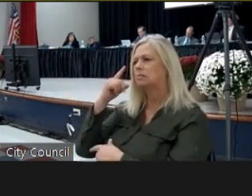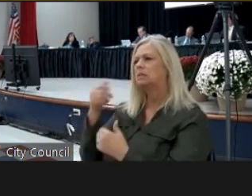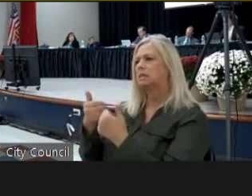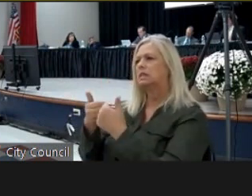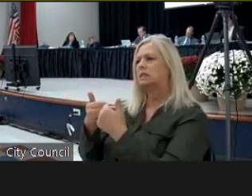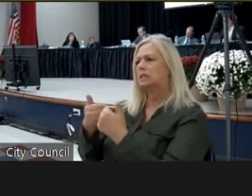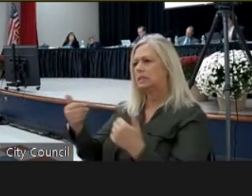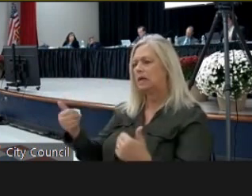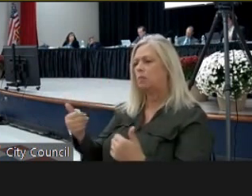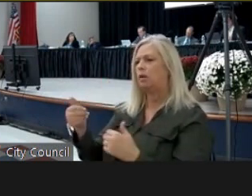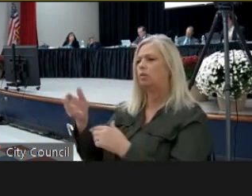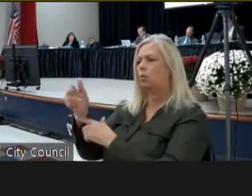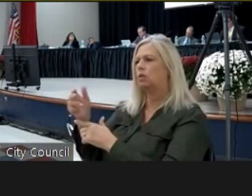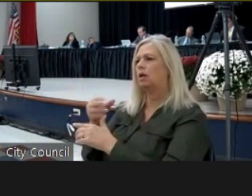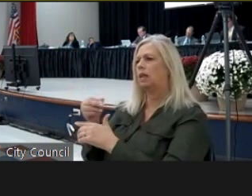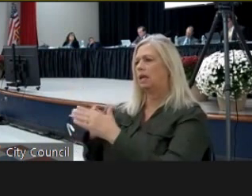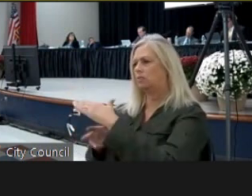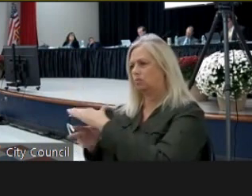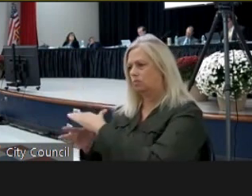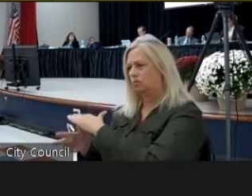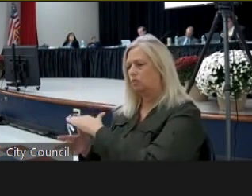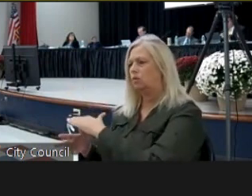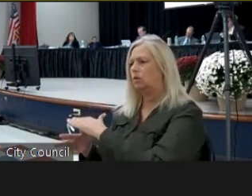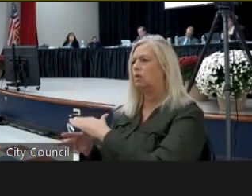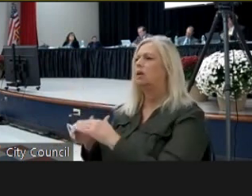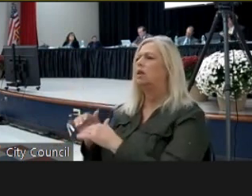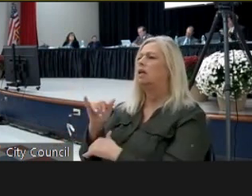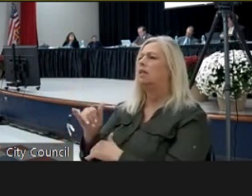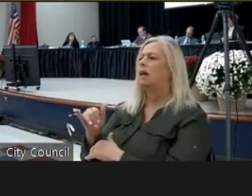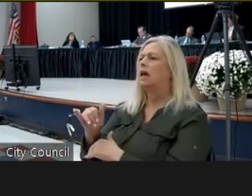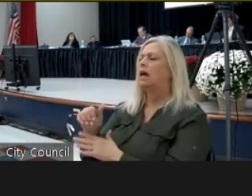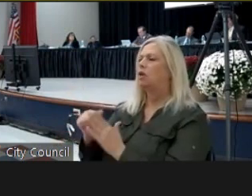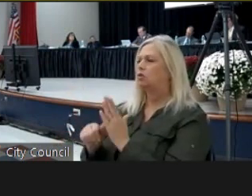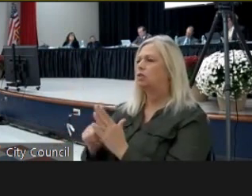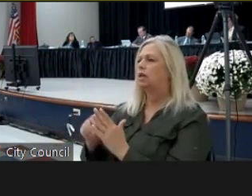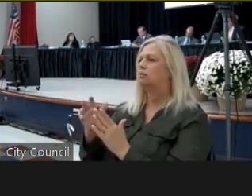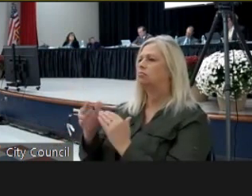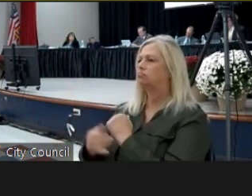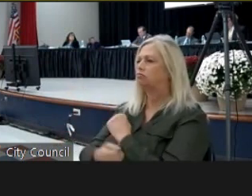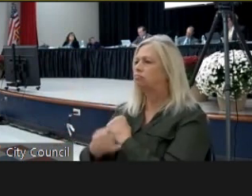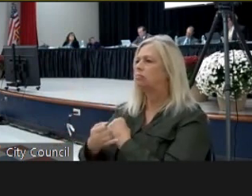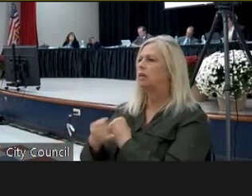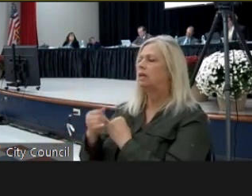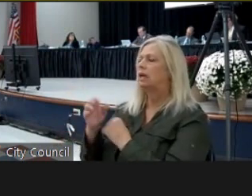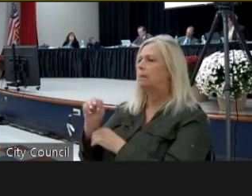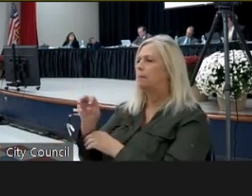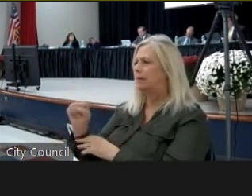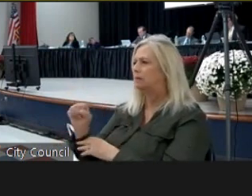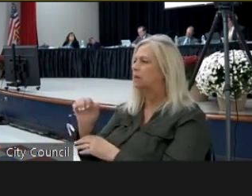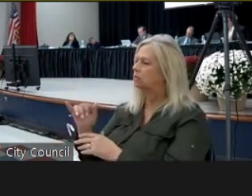two, decouple, and that architectural massing was kind of an interesting way of looking at it. But